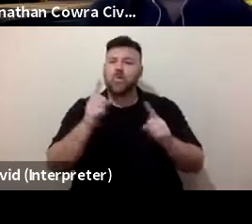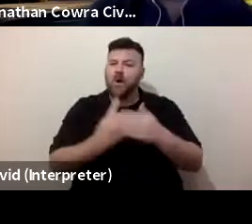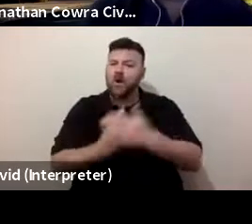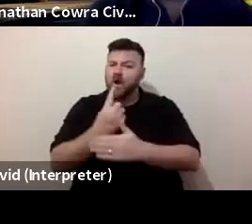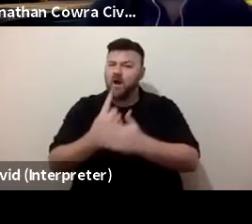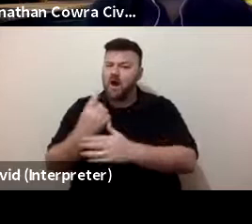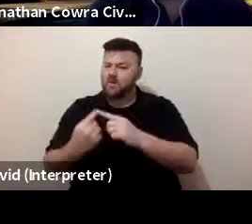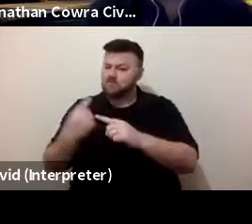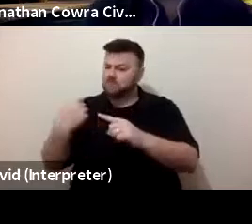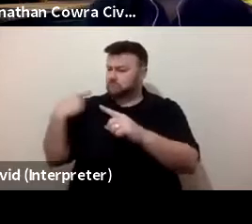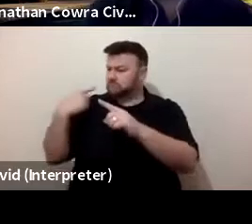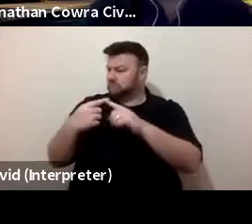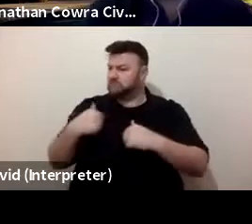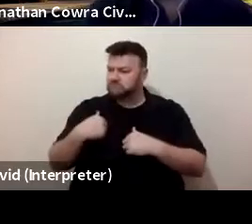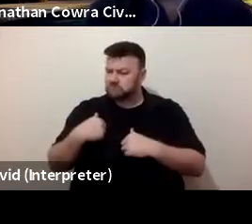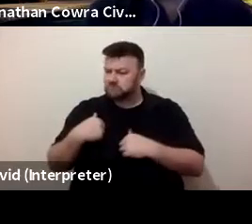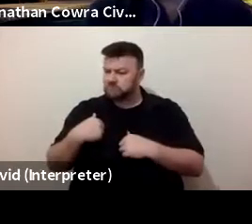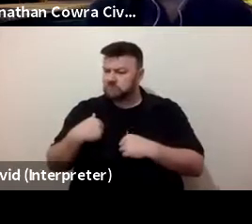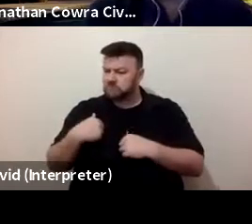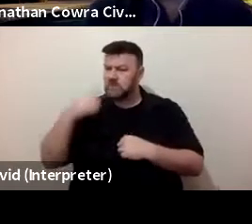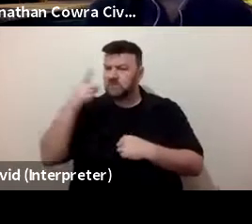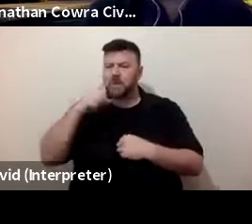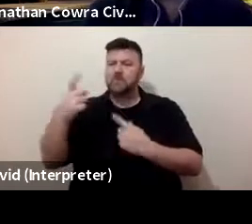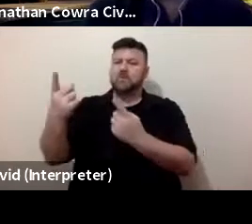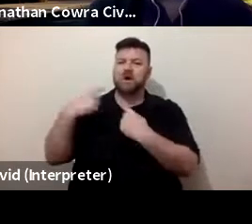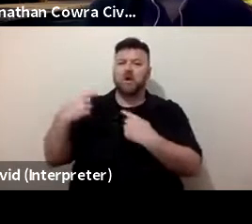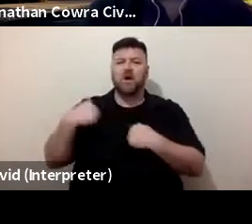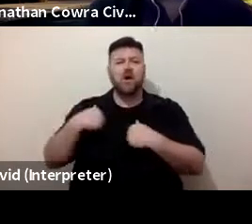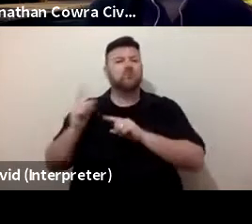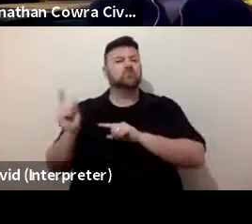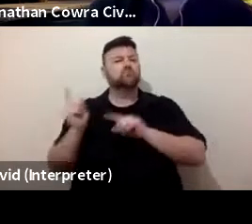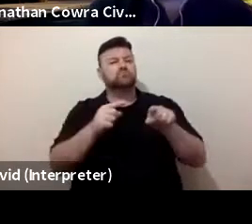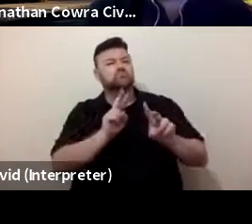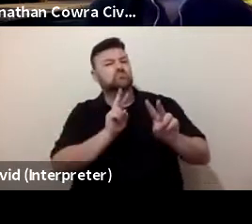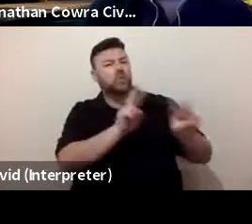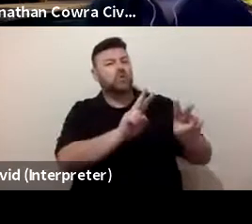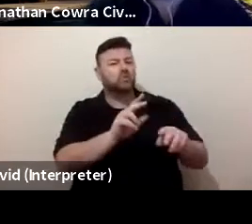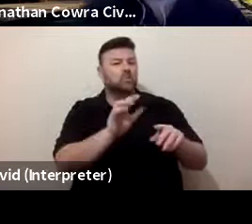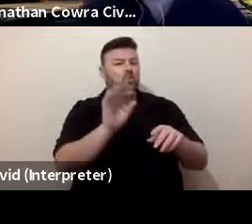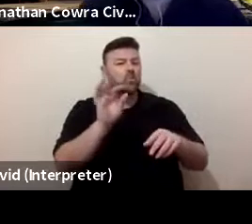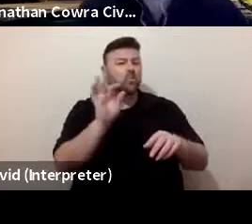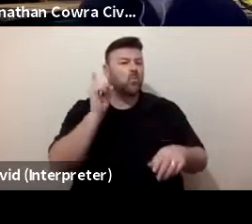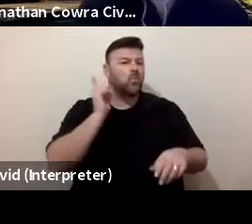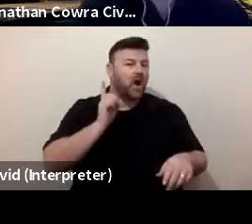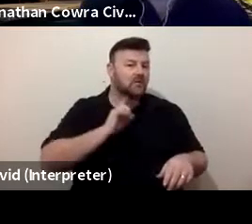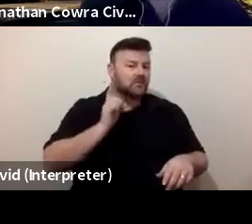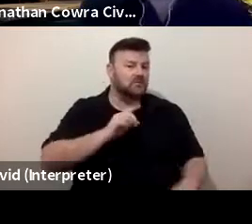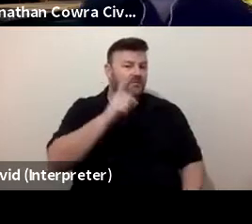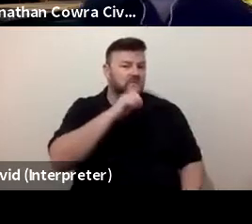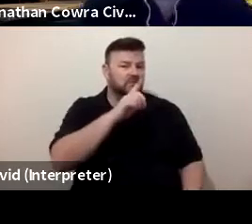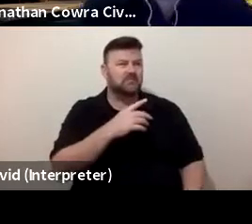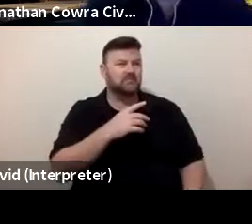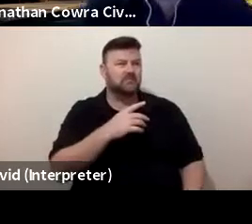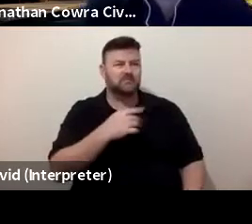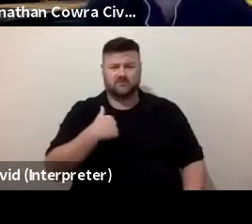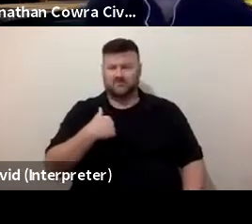last few years was like, we're always told to go and see a white person to get expertise on things. And I was like, well, no, screw that.